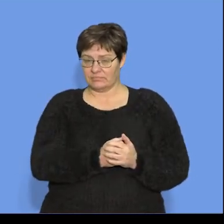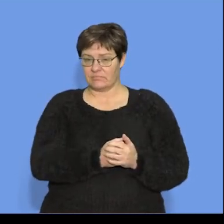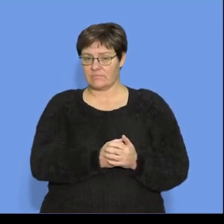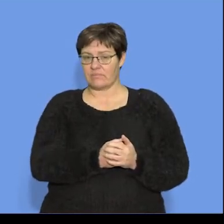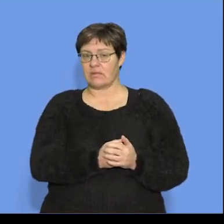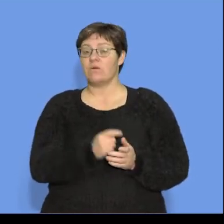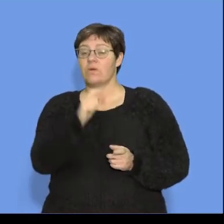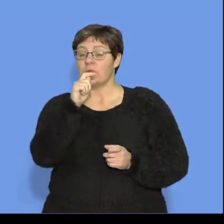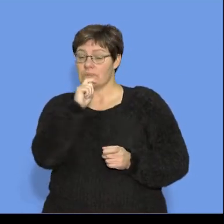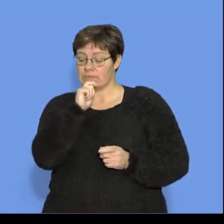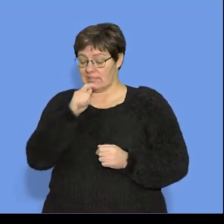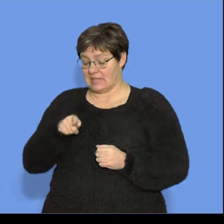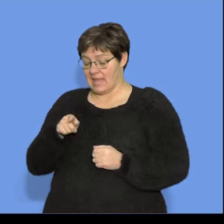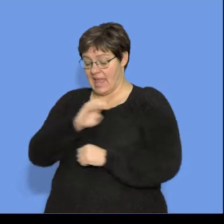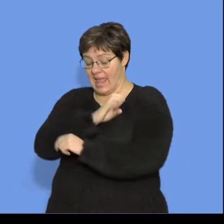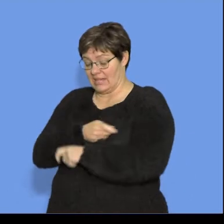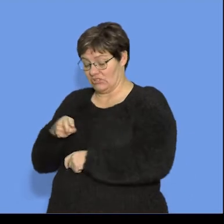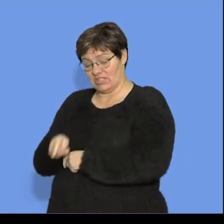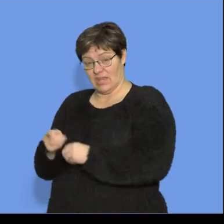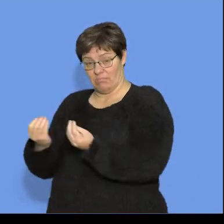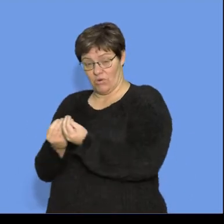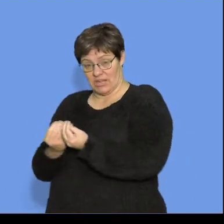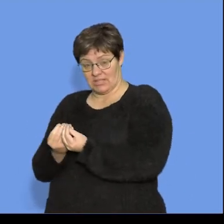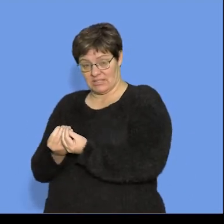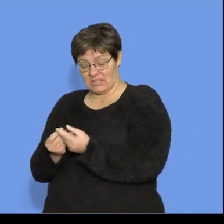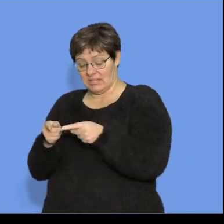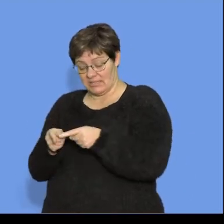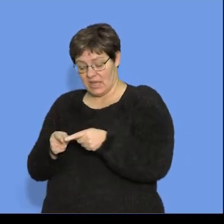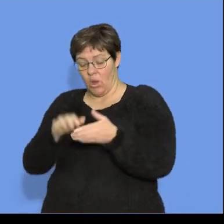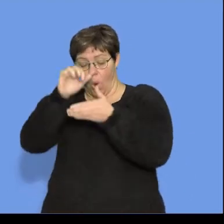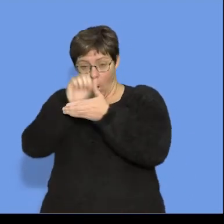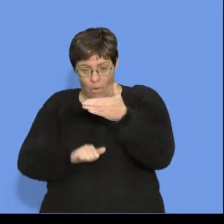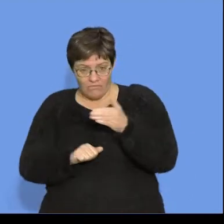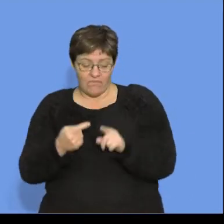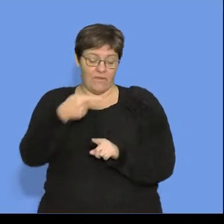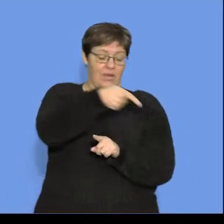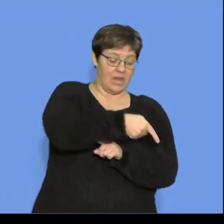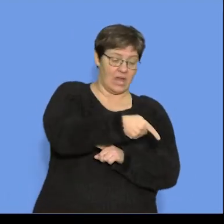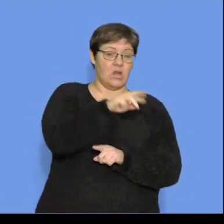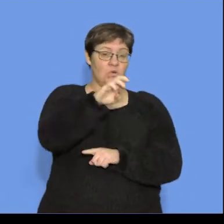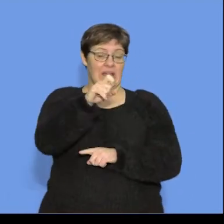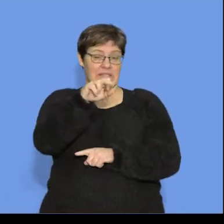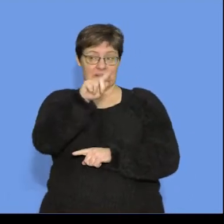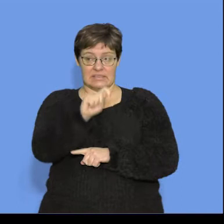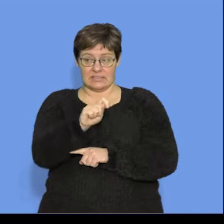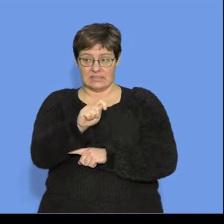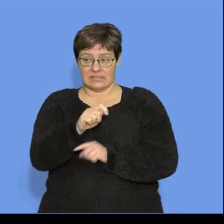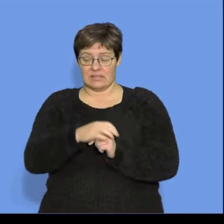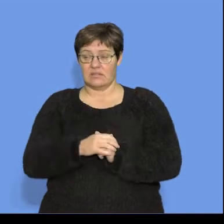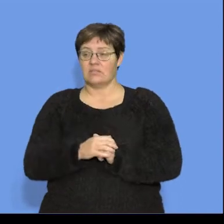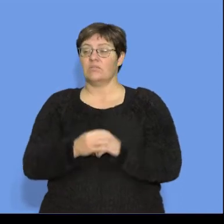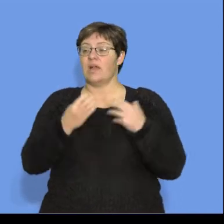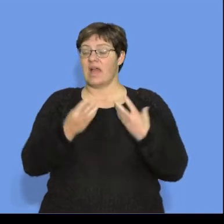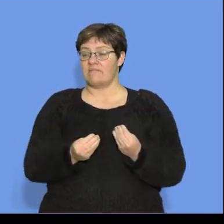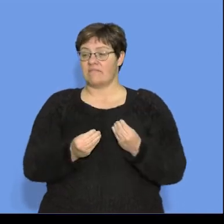energy of the product and we subtract the energy of the reactant, over here you've